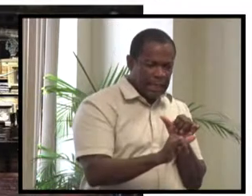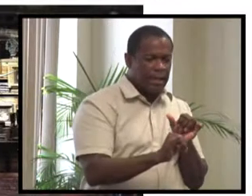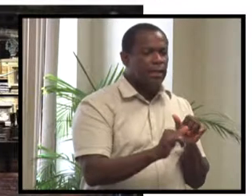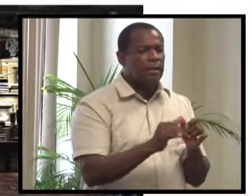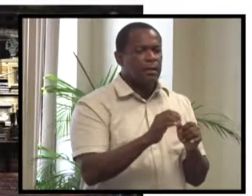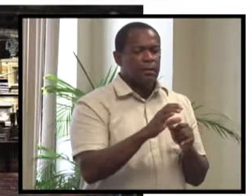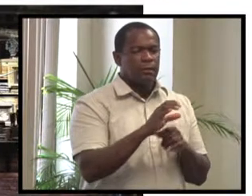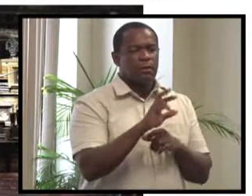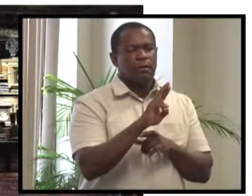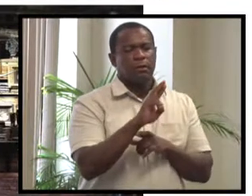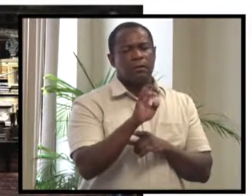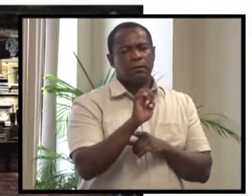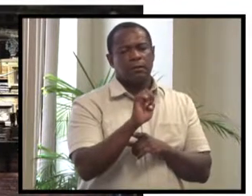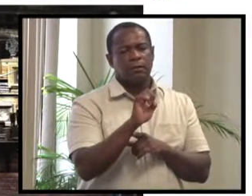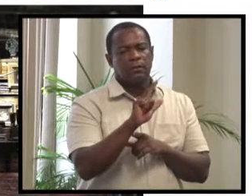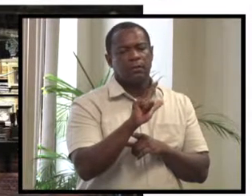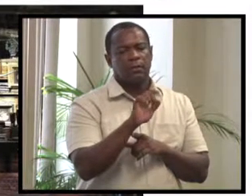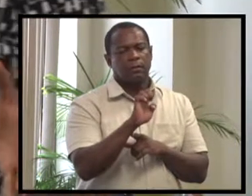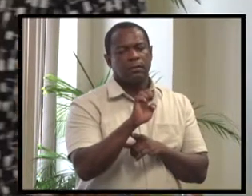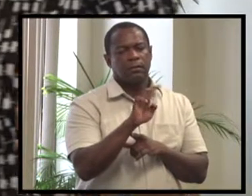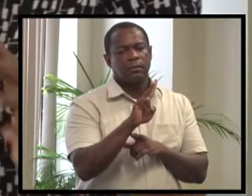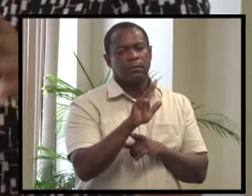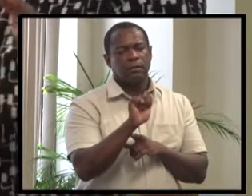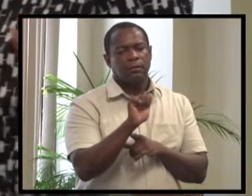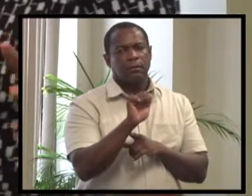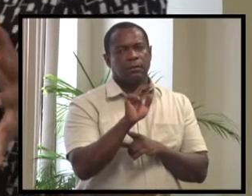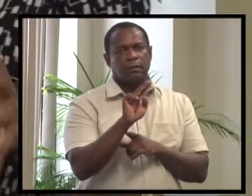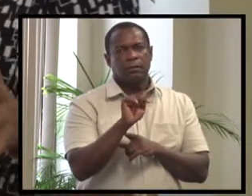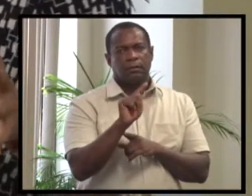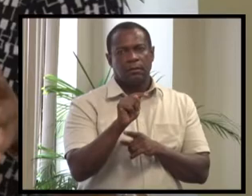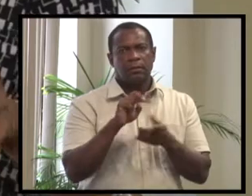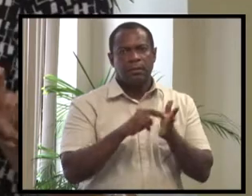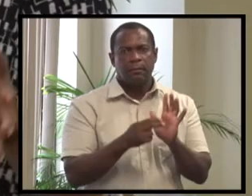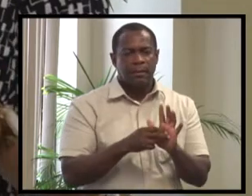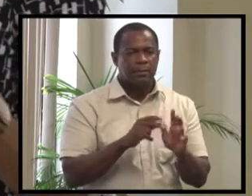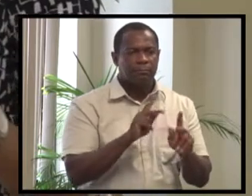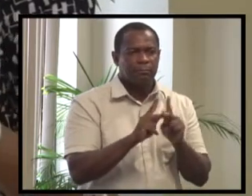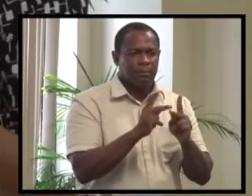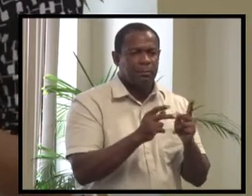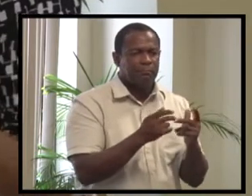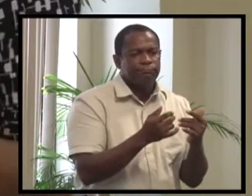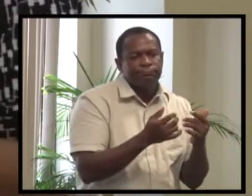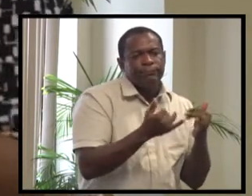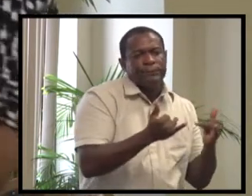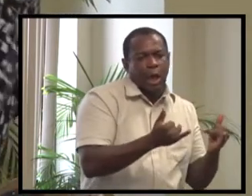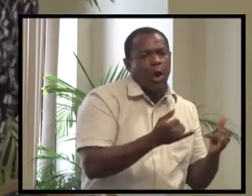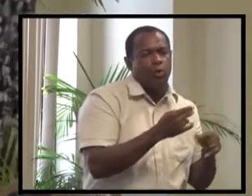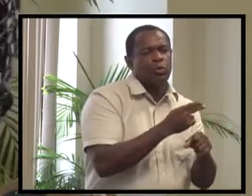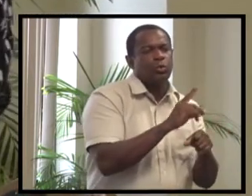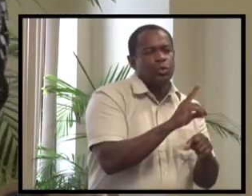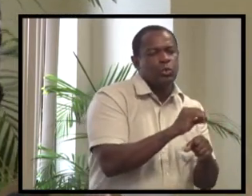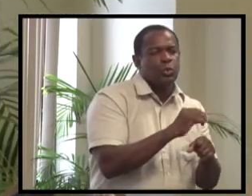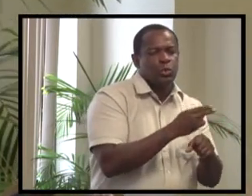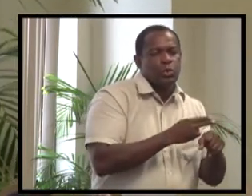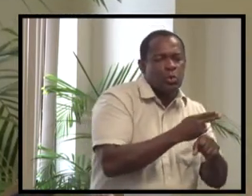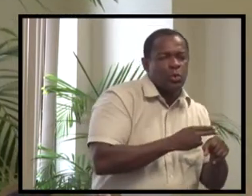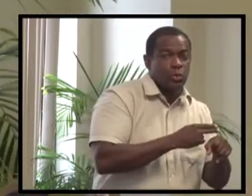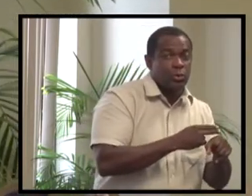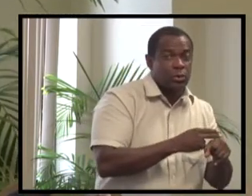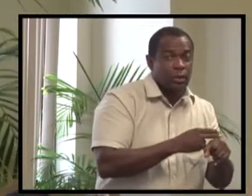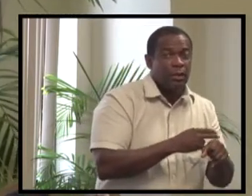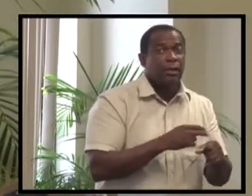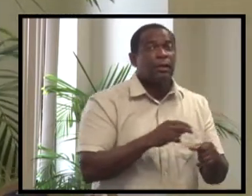are expanding their product ranges. So people that probably typically only dealt in garments are now expanding to